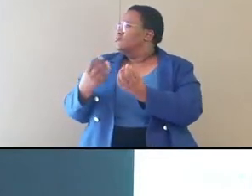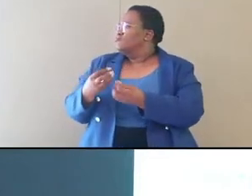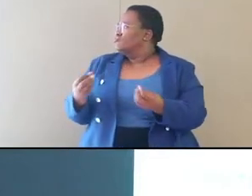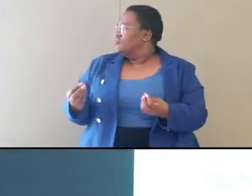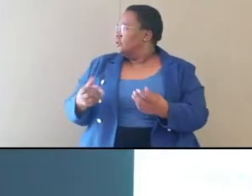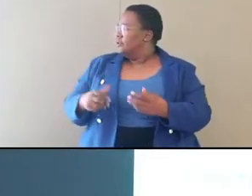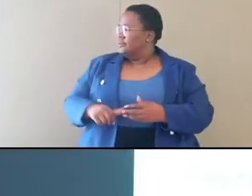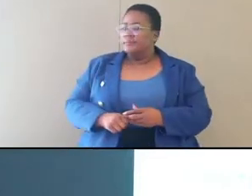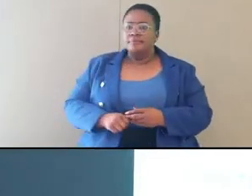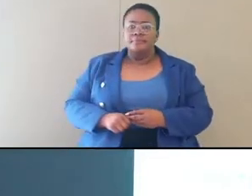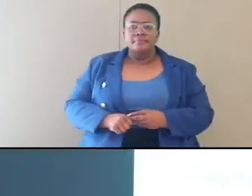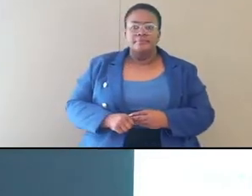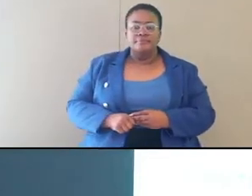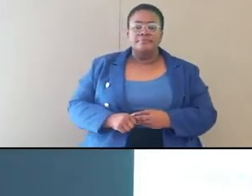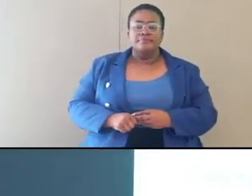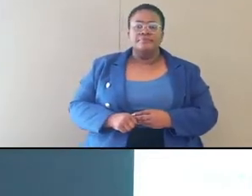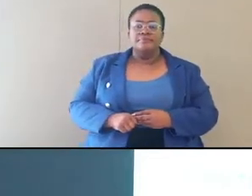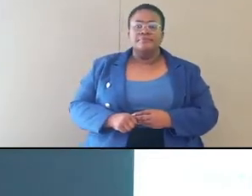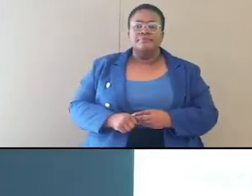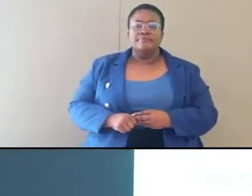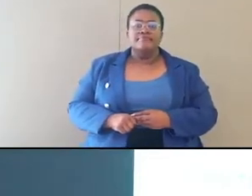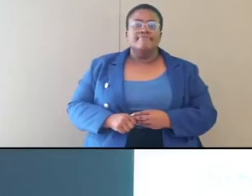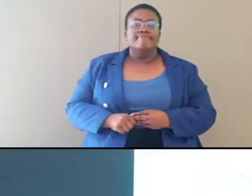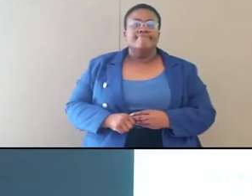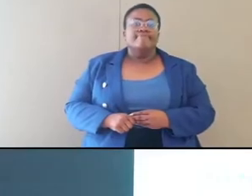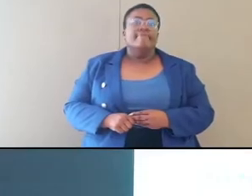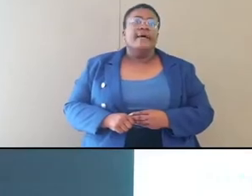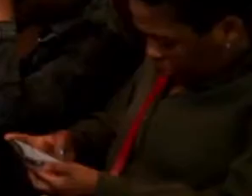to the people other than a bit of bank charges.